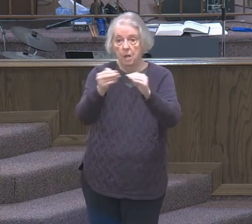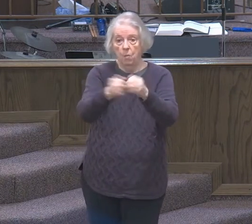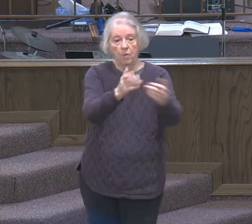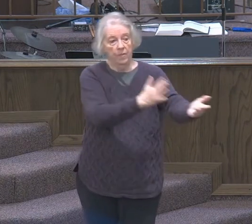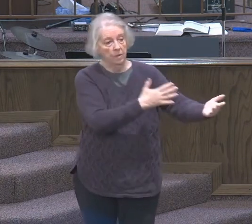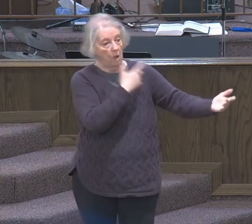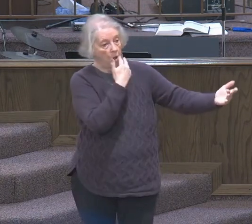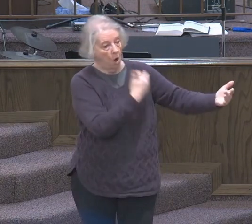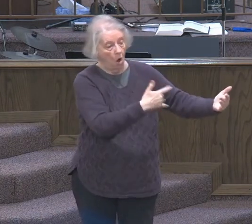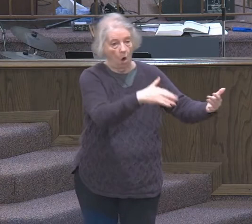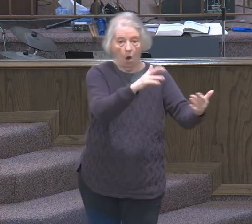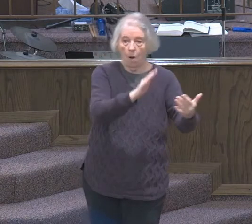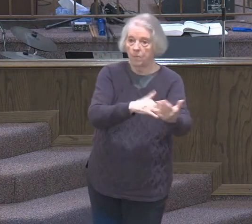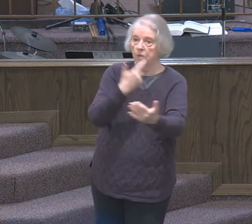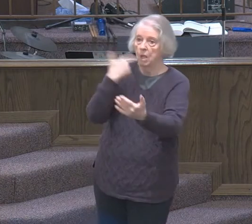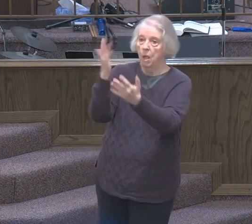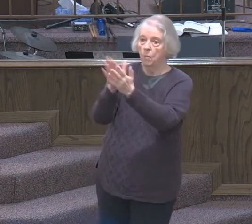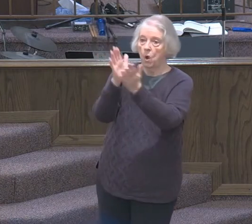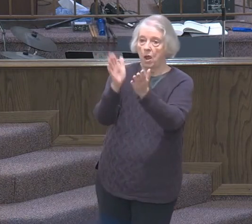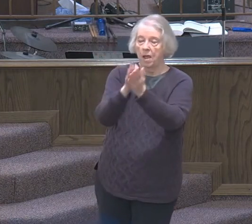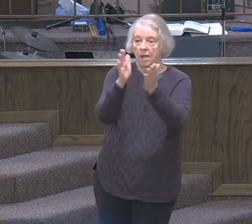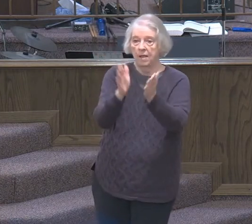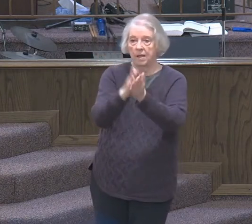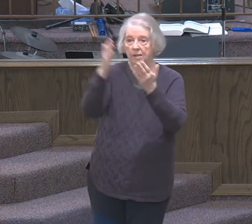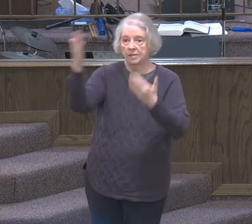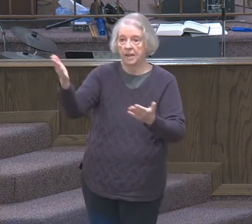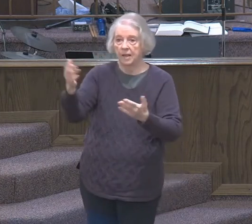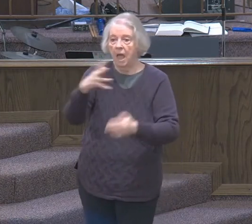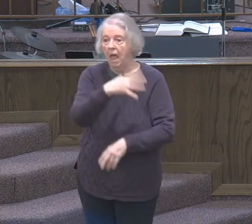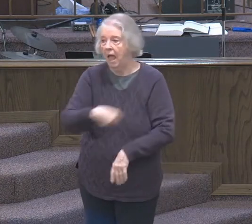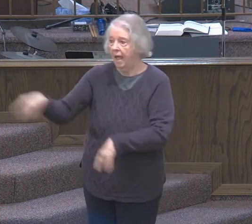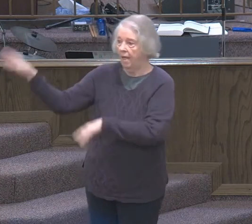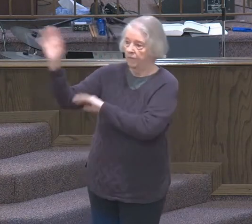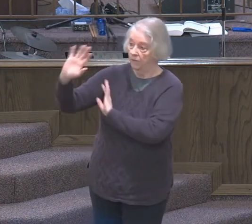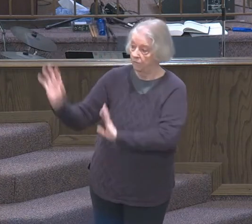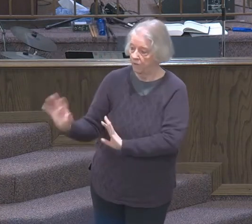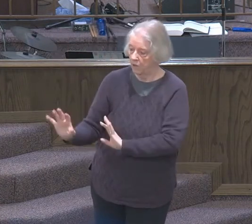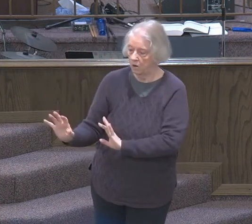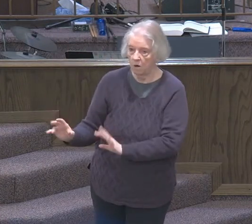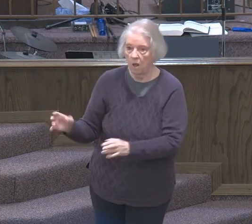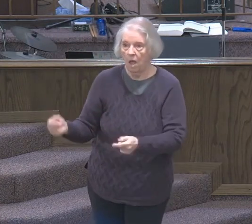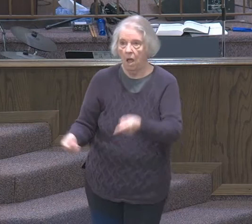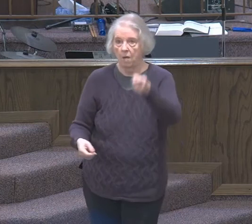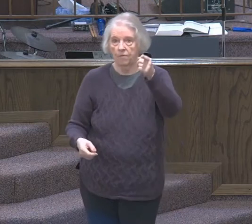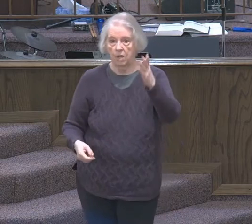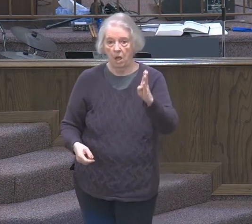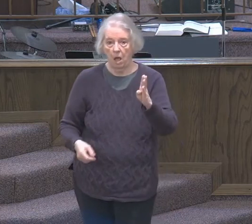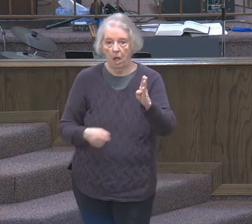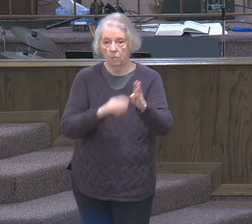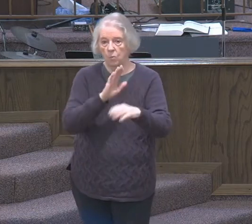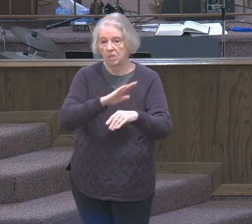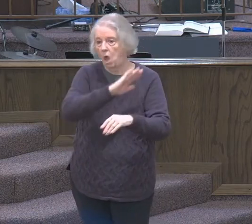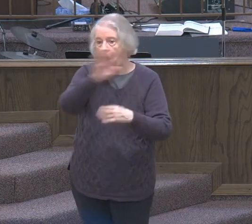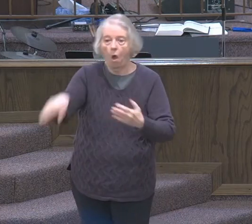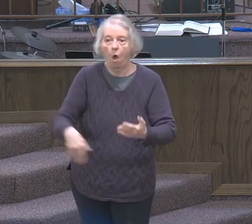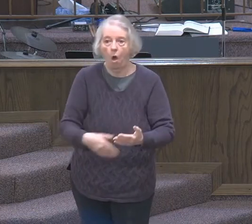the Lord. And the fear of God was on all the kingdoms of those countries when they heard that the Lord